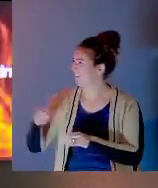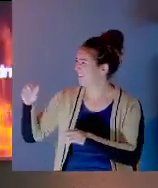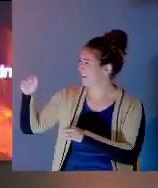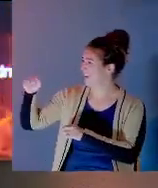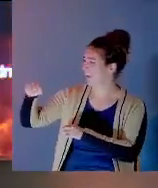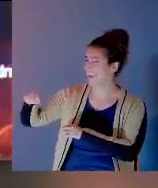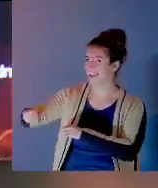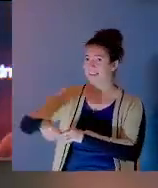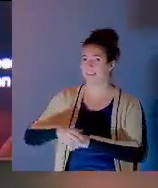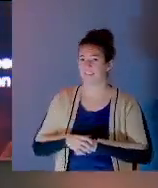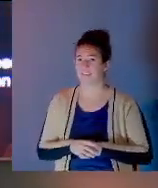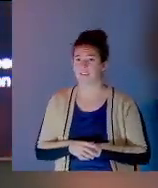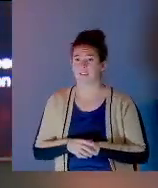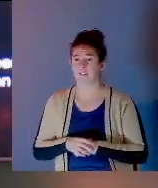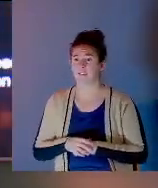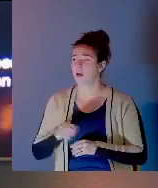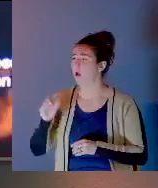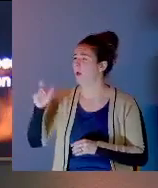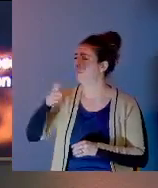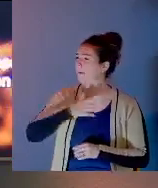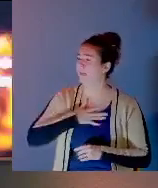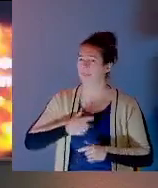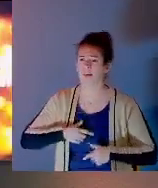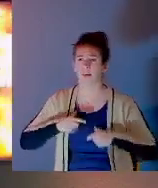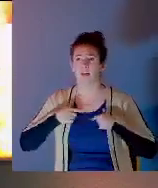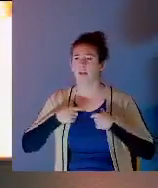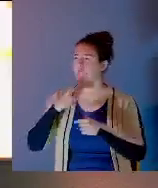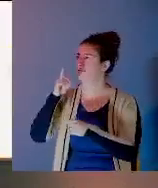Hey, all my life you have been